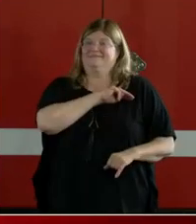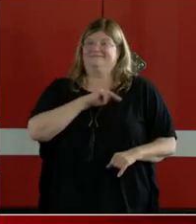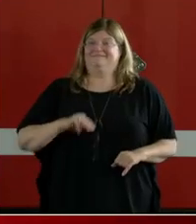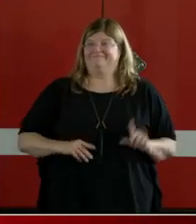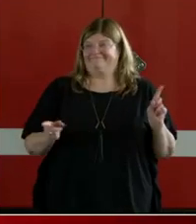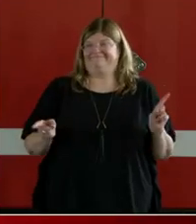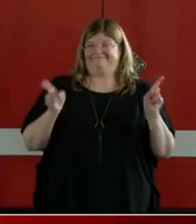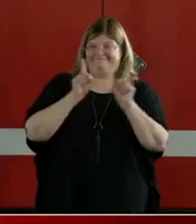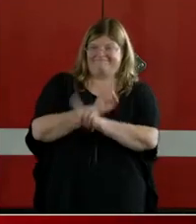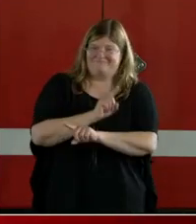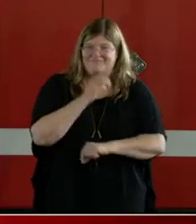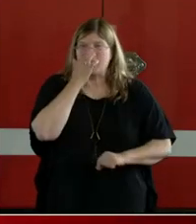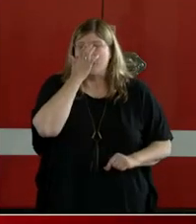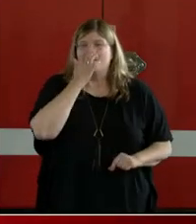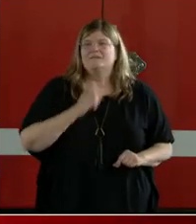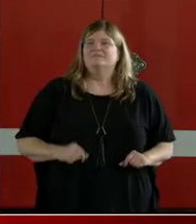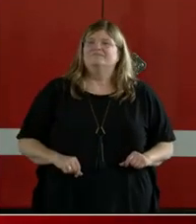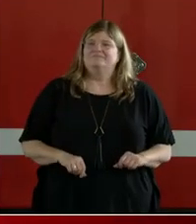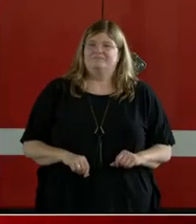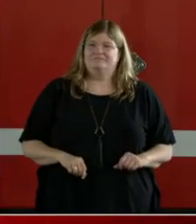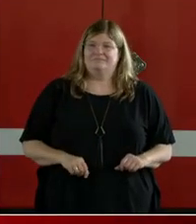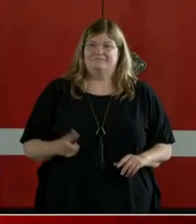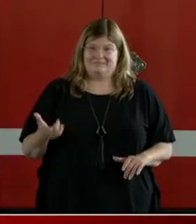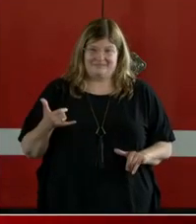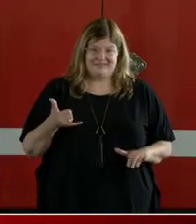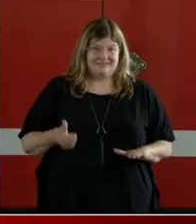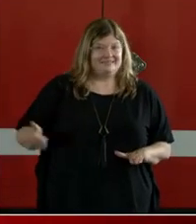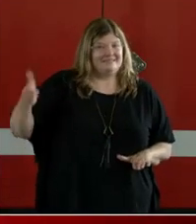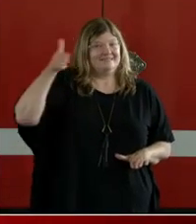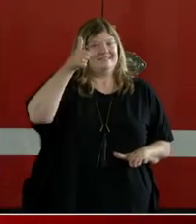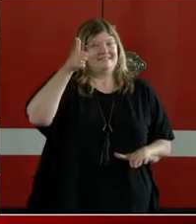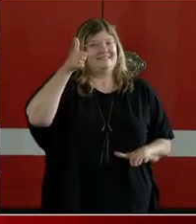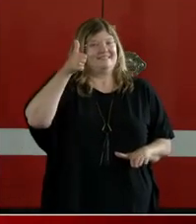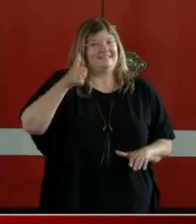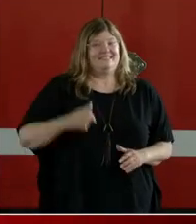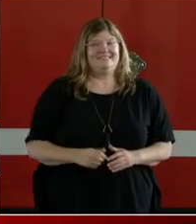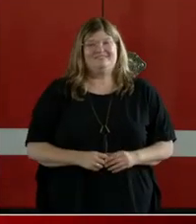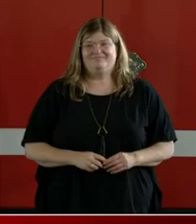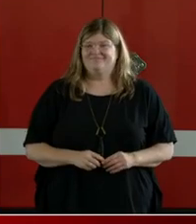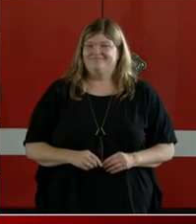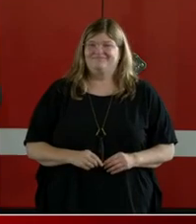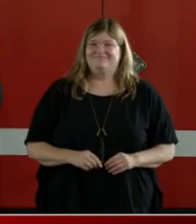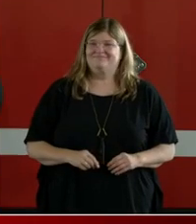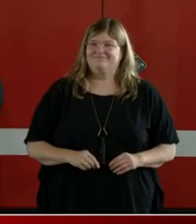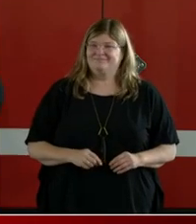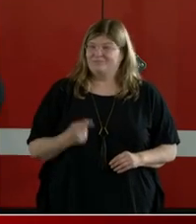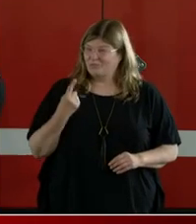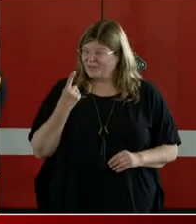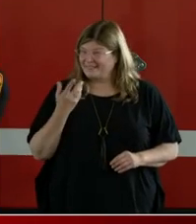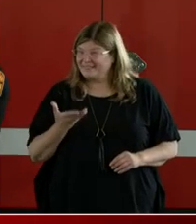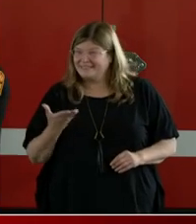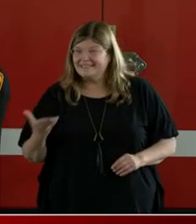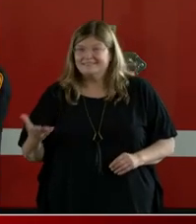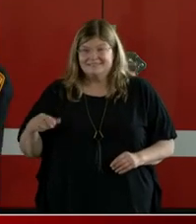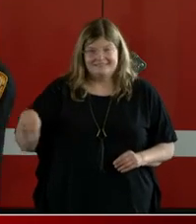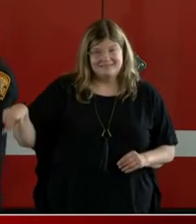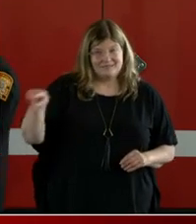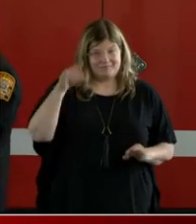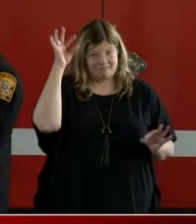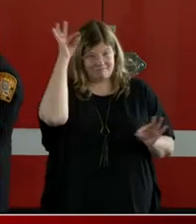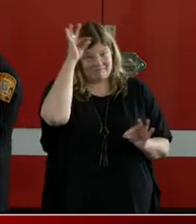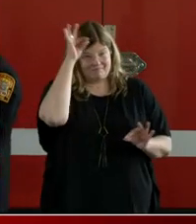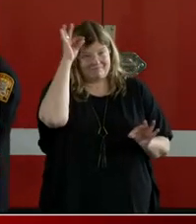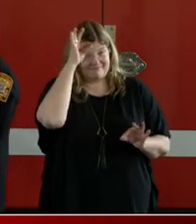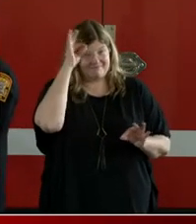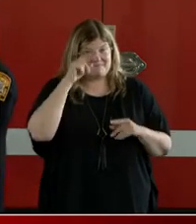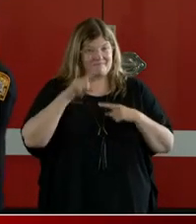Give a hand to Chief Gregory Dean. One thing that you may not know is when I